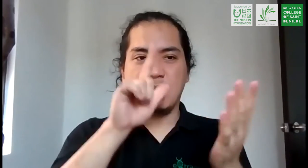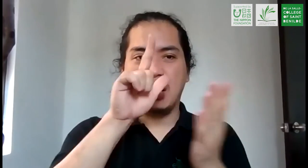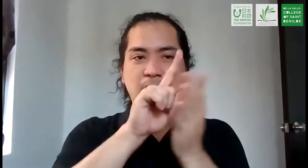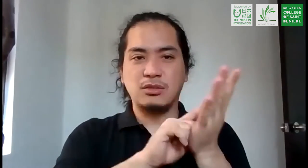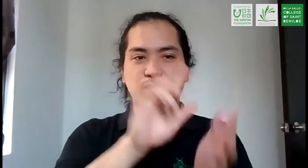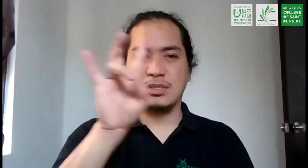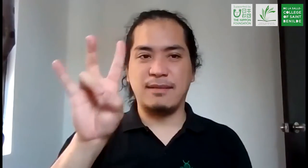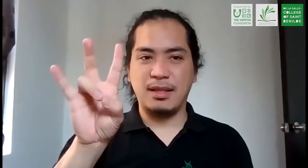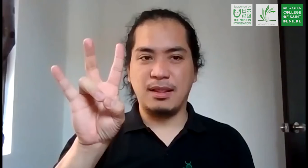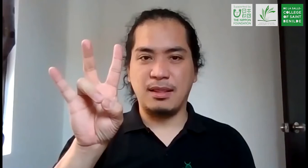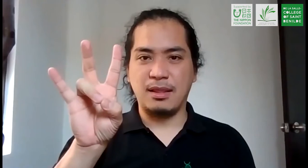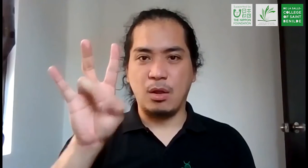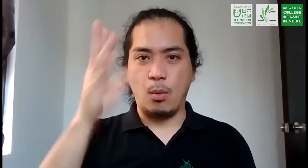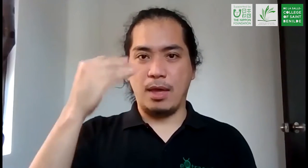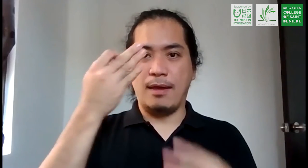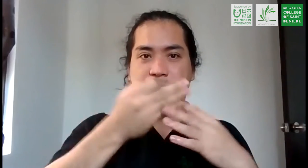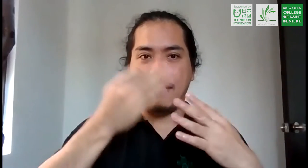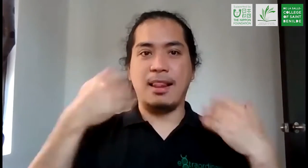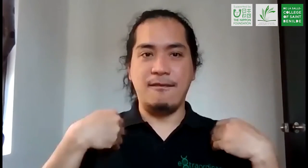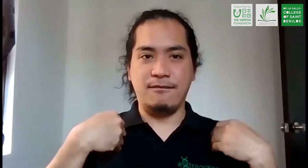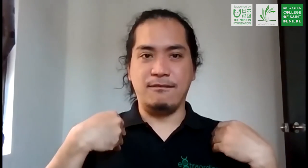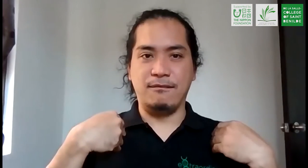have the other versions, we'll just